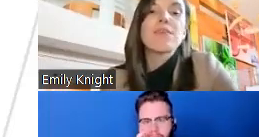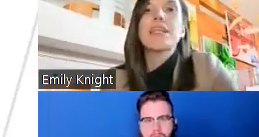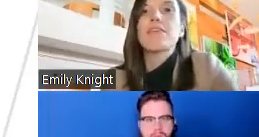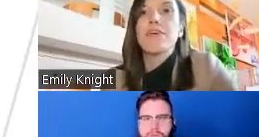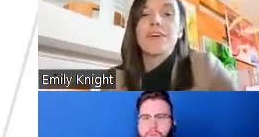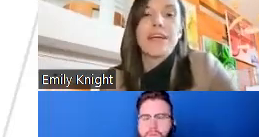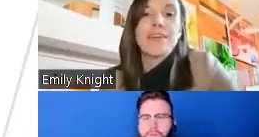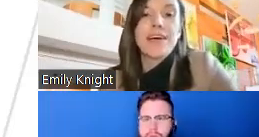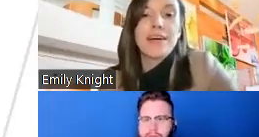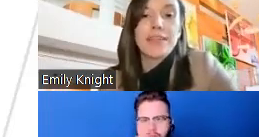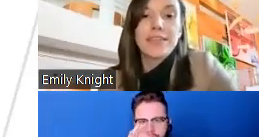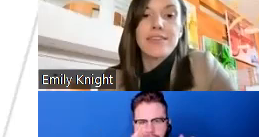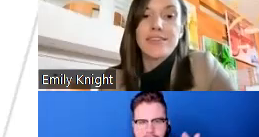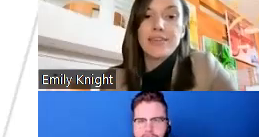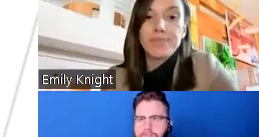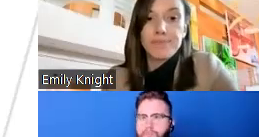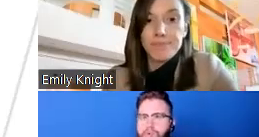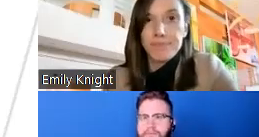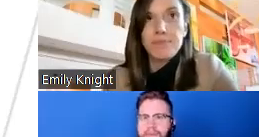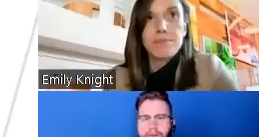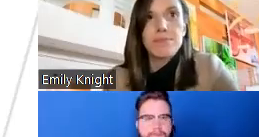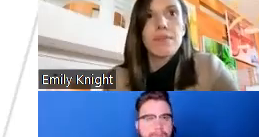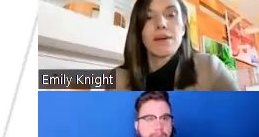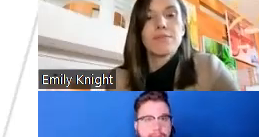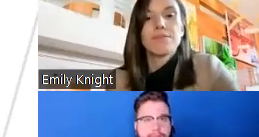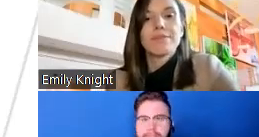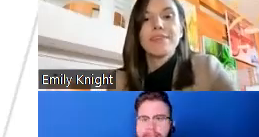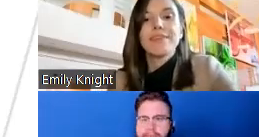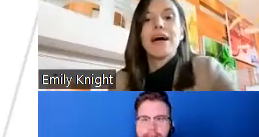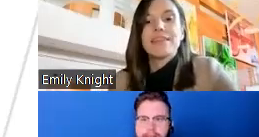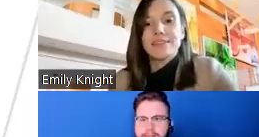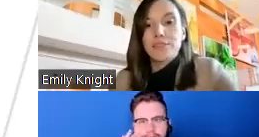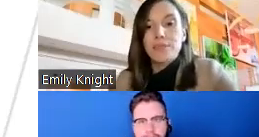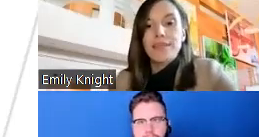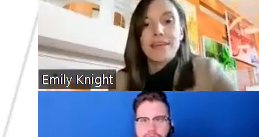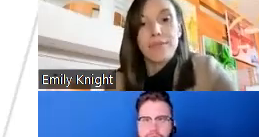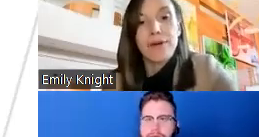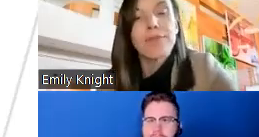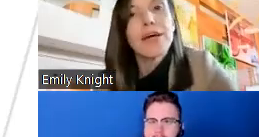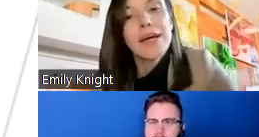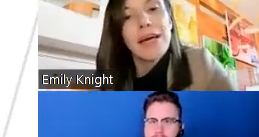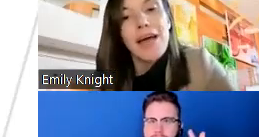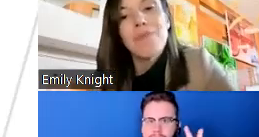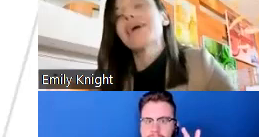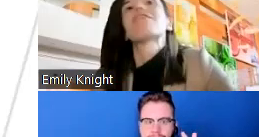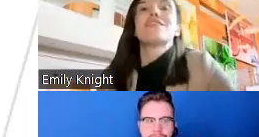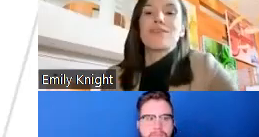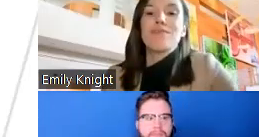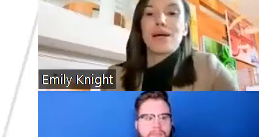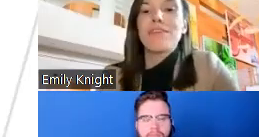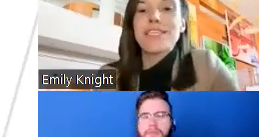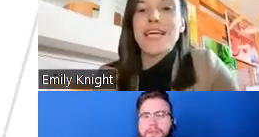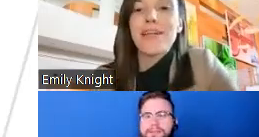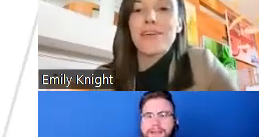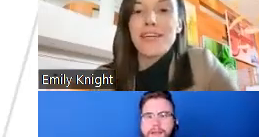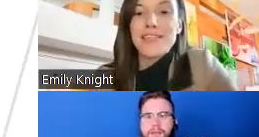even when they were focused on the dot color instead. This is the autism group on the second row. And what I find so